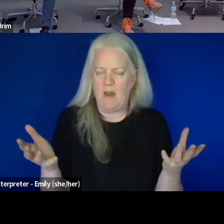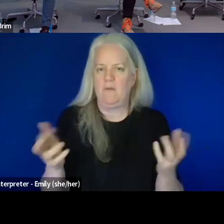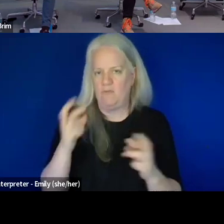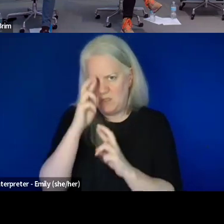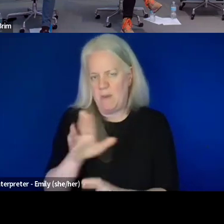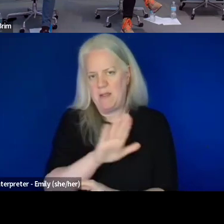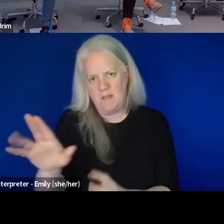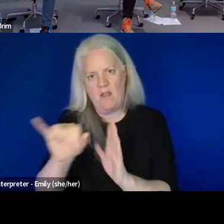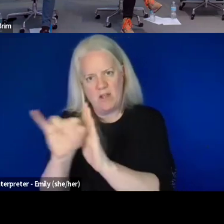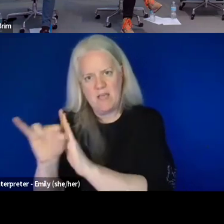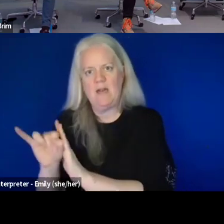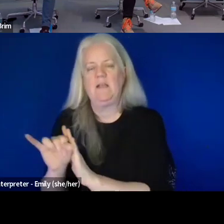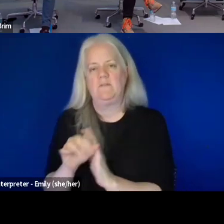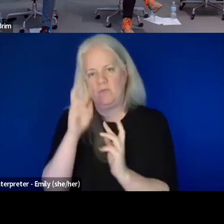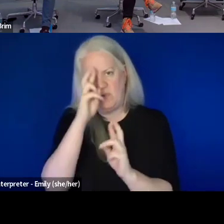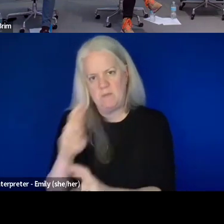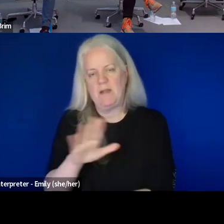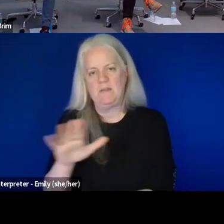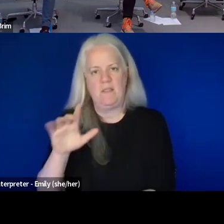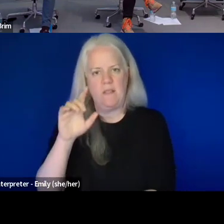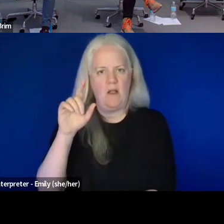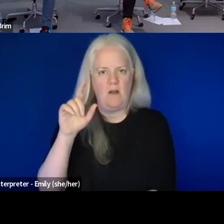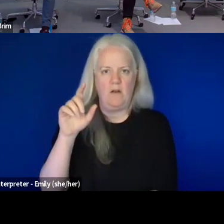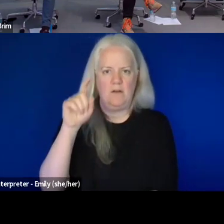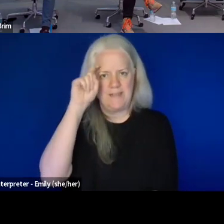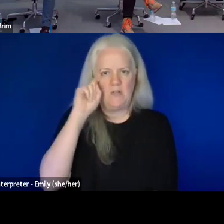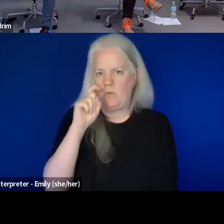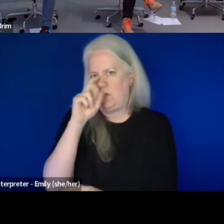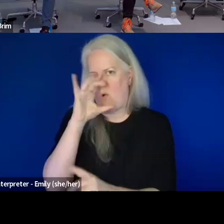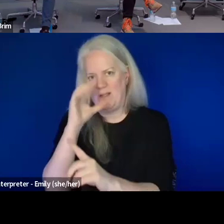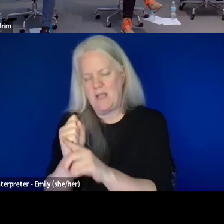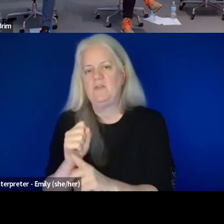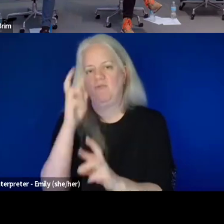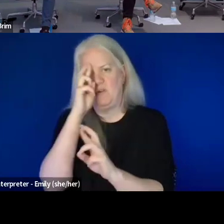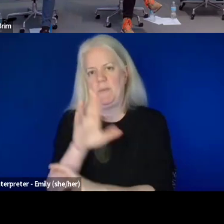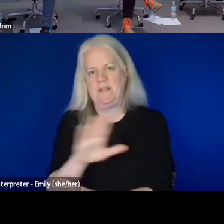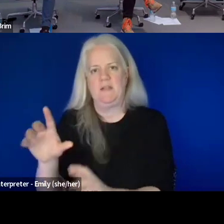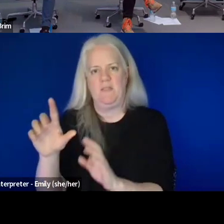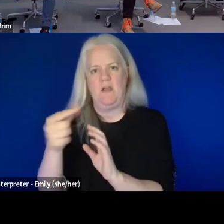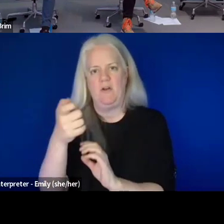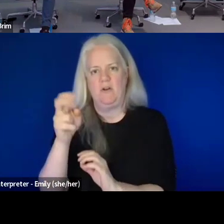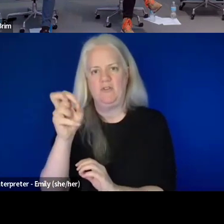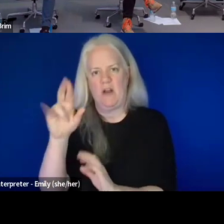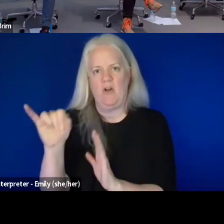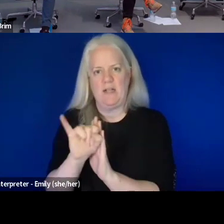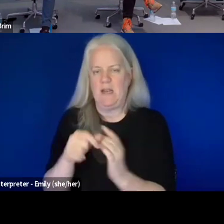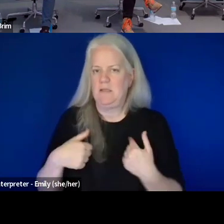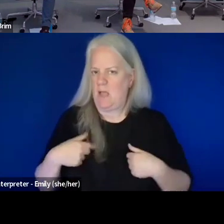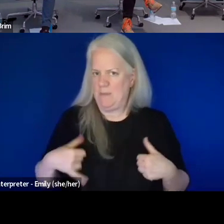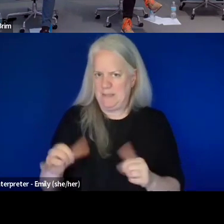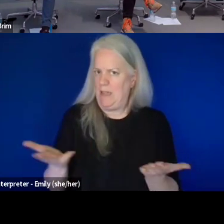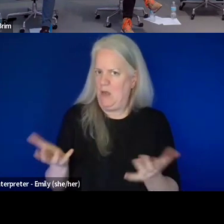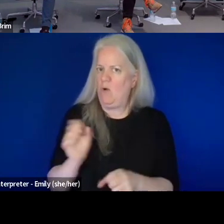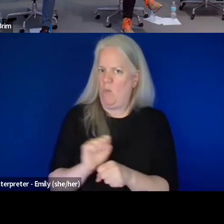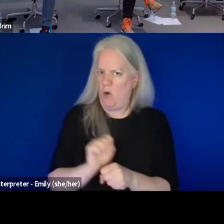identities, their sexual orientation, their gender identities, and on everything. So the people are still there.